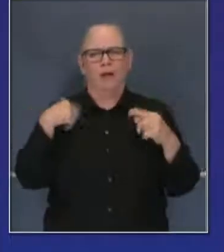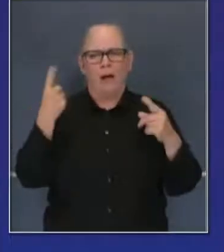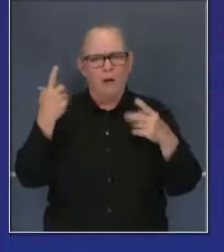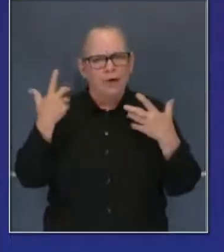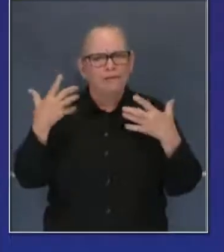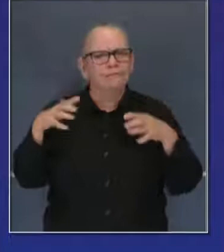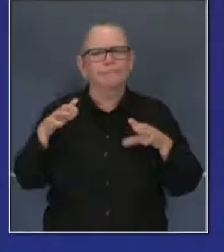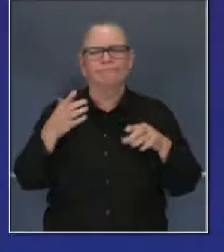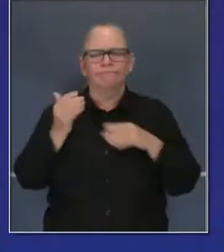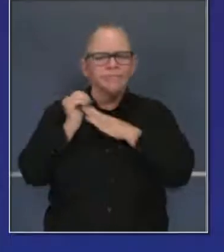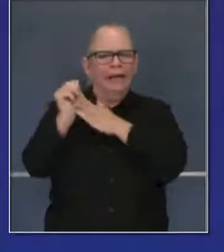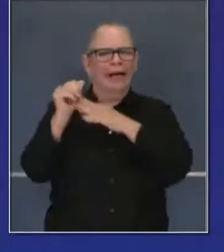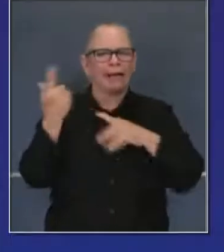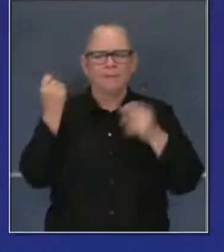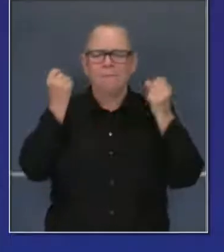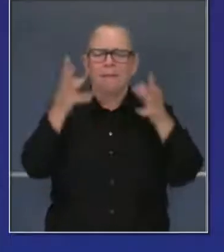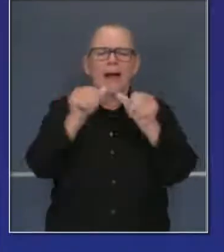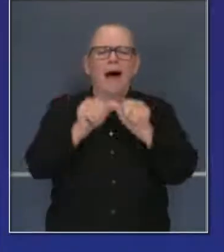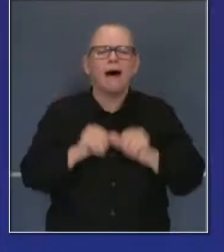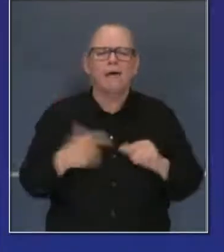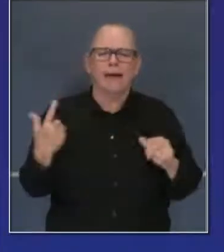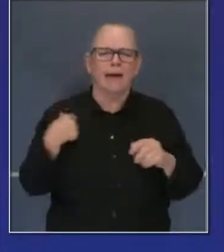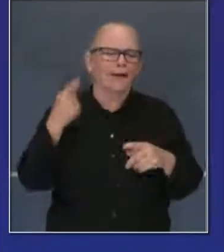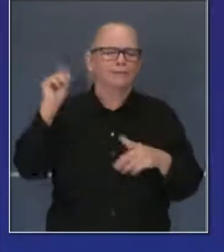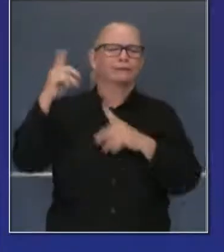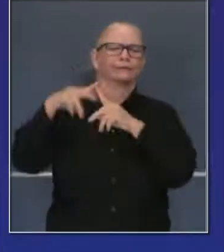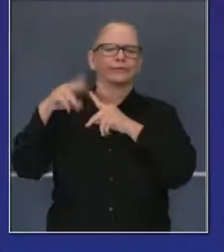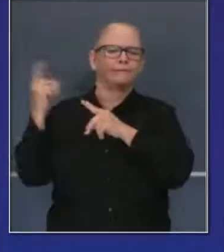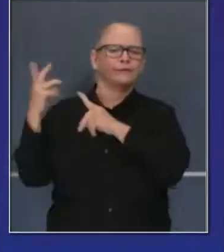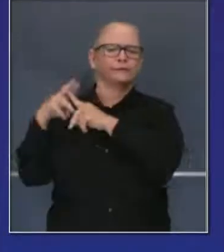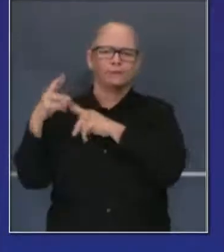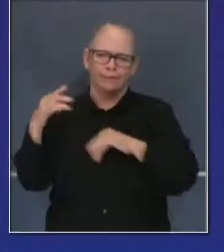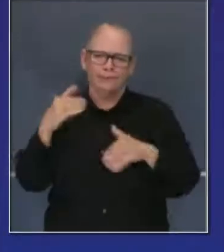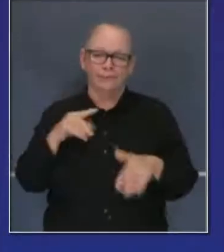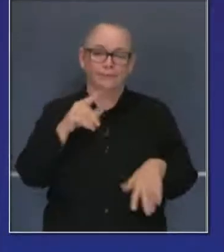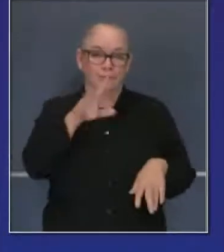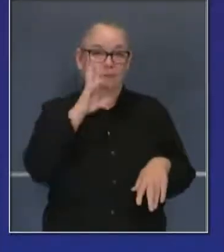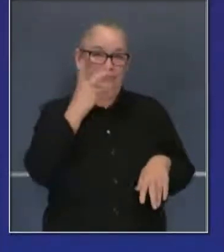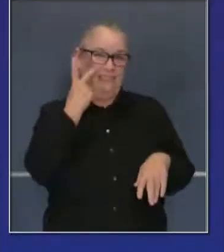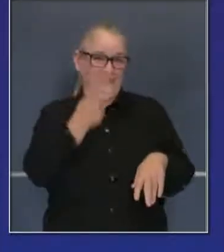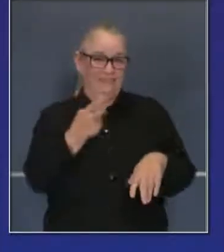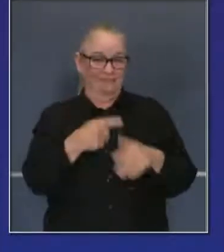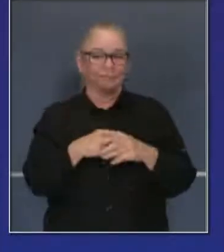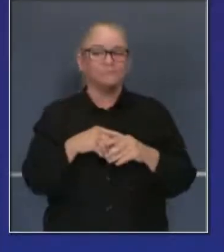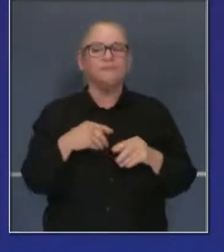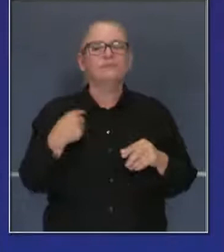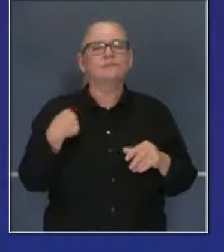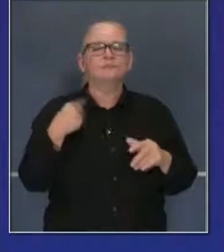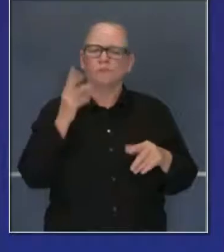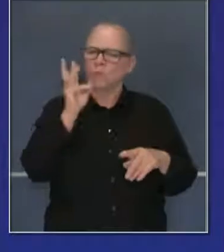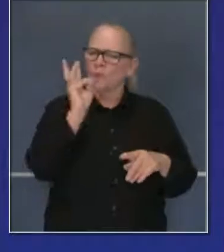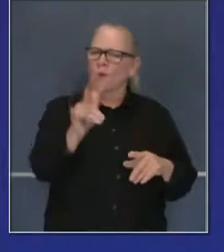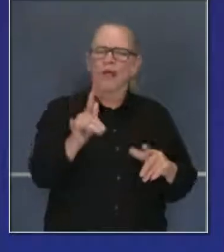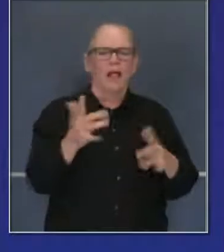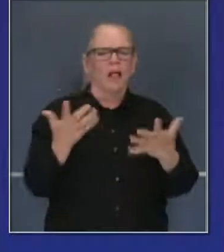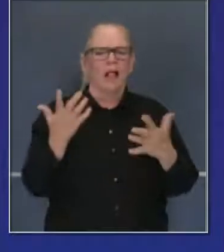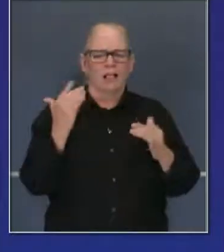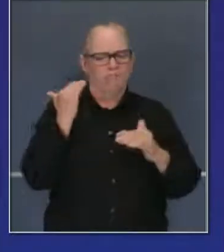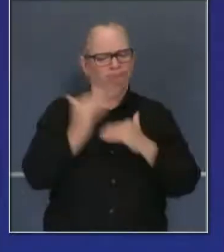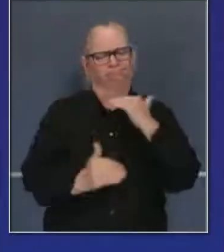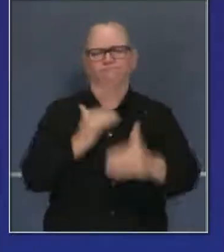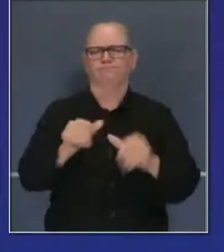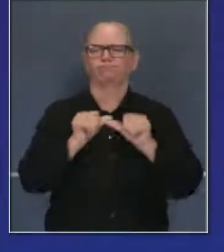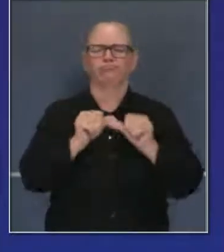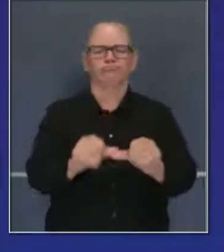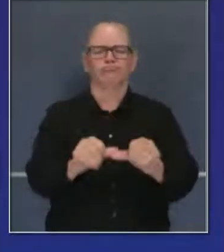those announcements over the next few weeks and months as we advance this cause, a cause that we hold dear in the state of